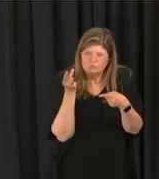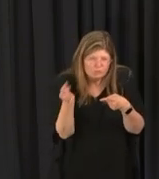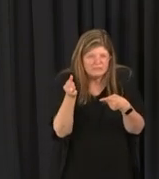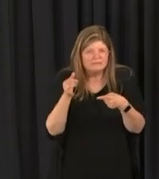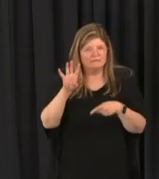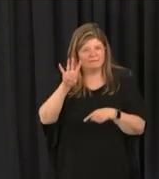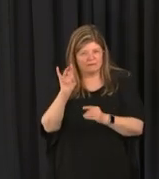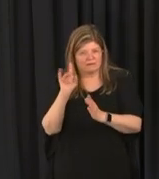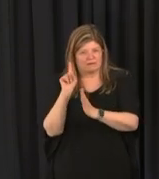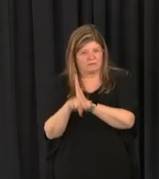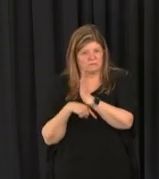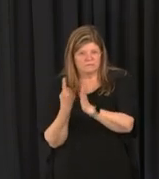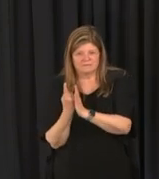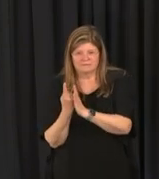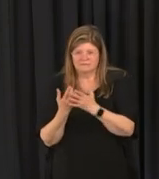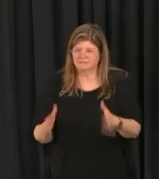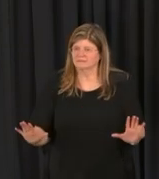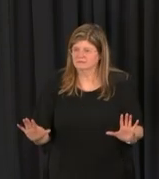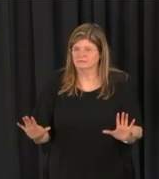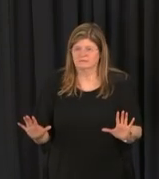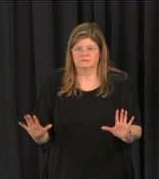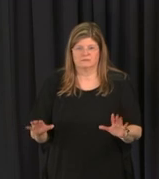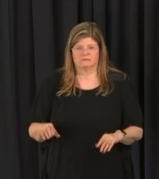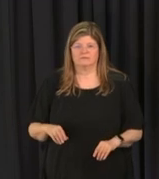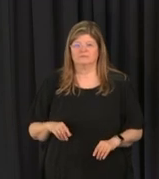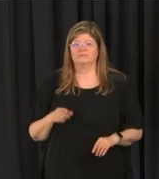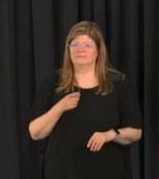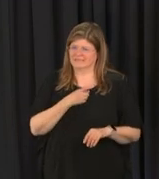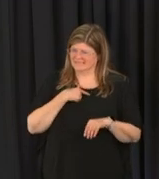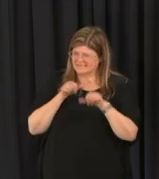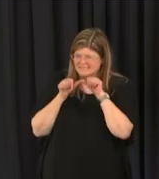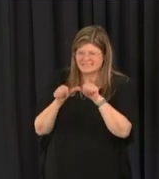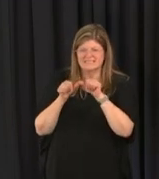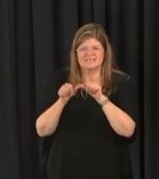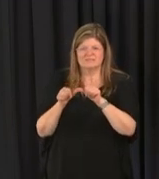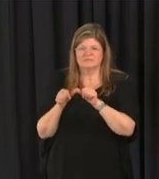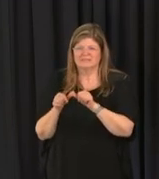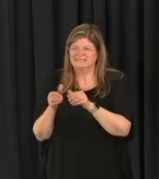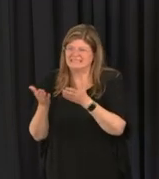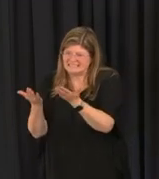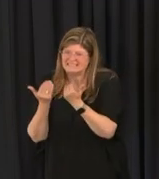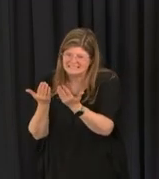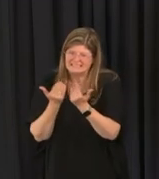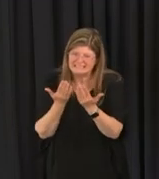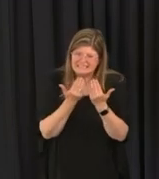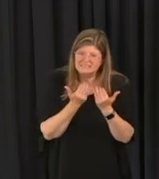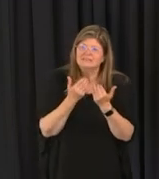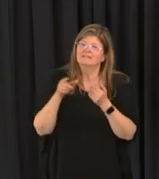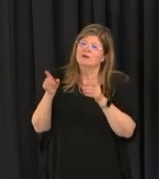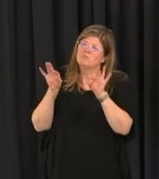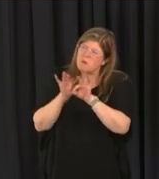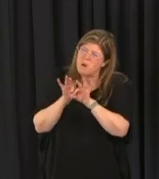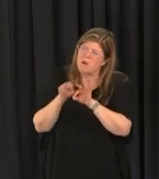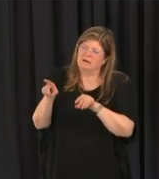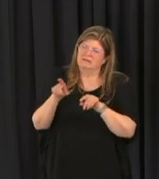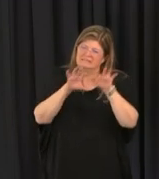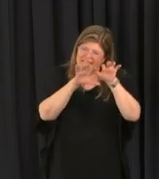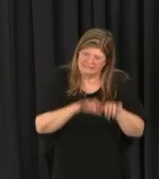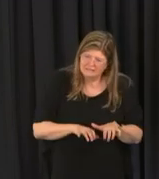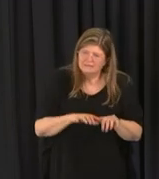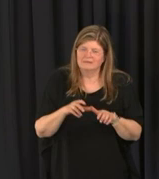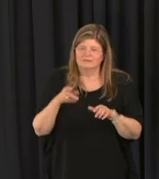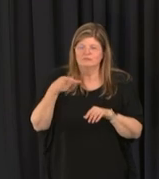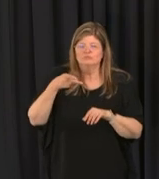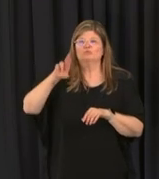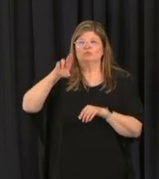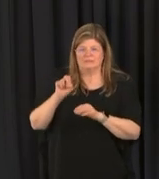invitation. Of course, we continue to get people pre-registered. We also have a number of